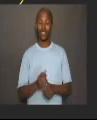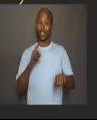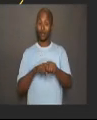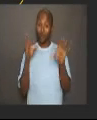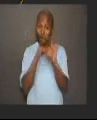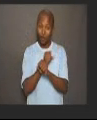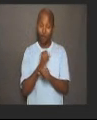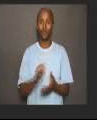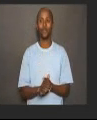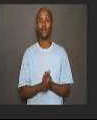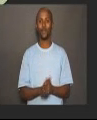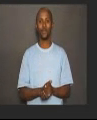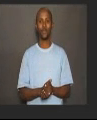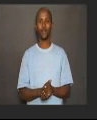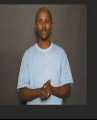Time's up.